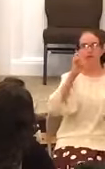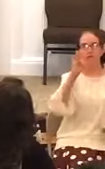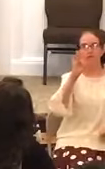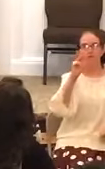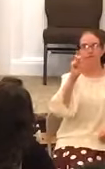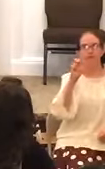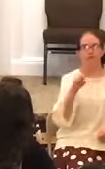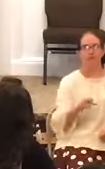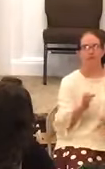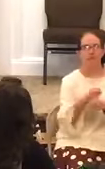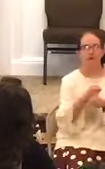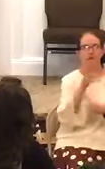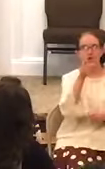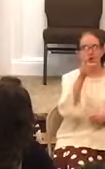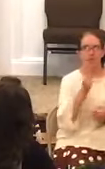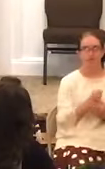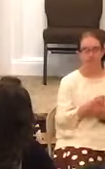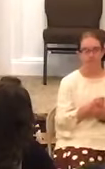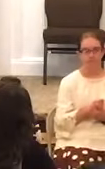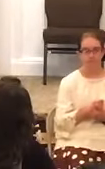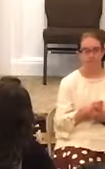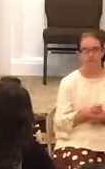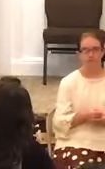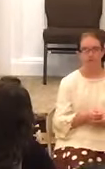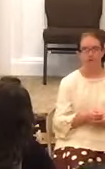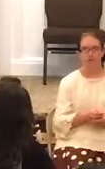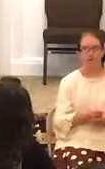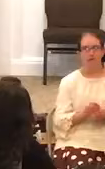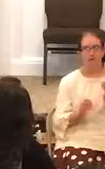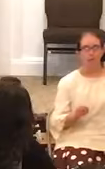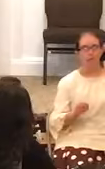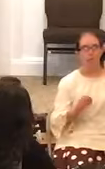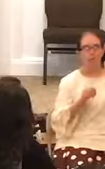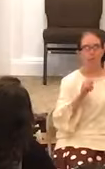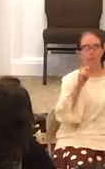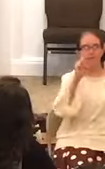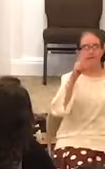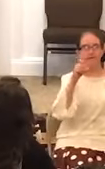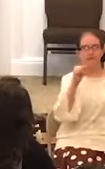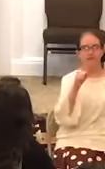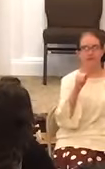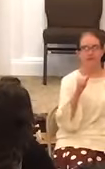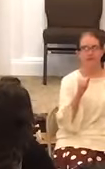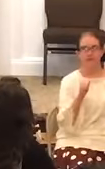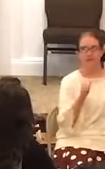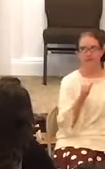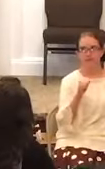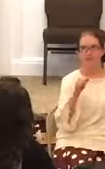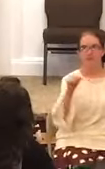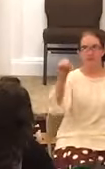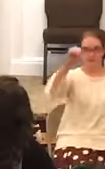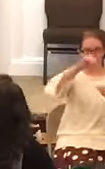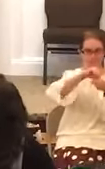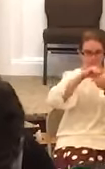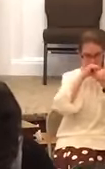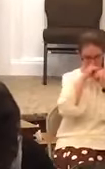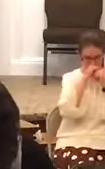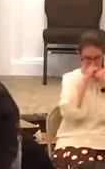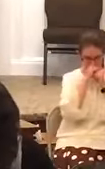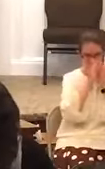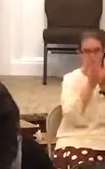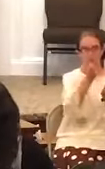you. It begins to make you. Hallelujah. In West Texas, we take the oil to the refineries to refine the oil into gasoline and diesel. But